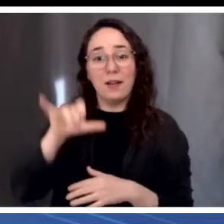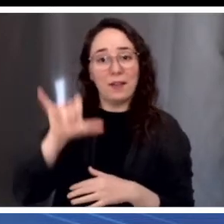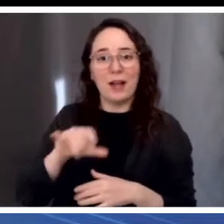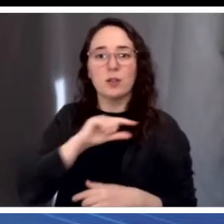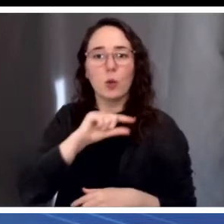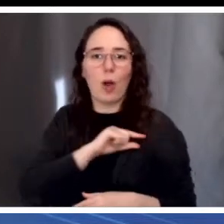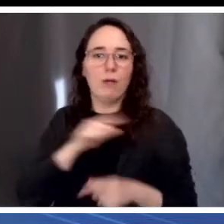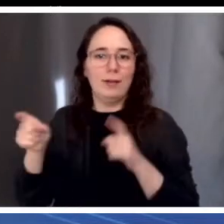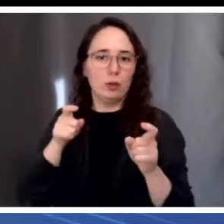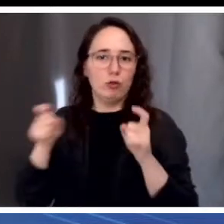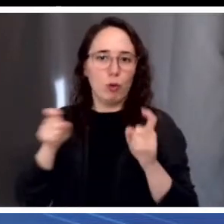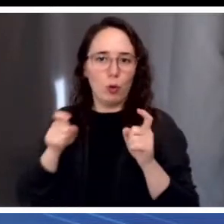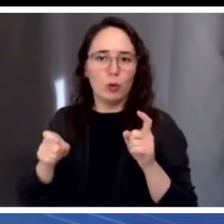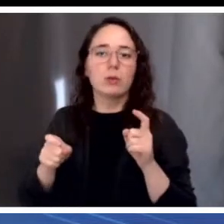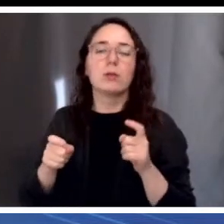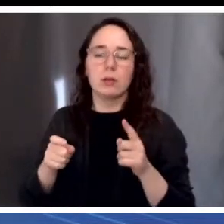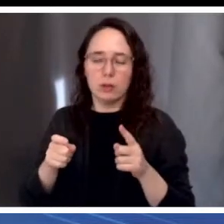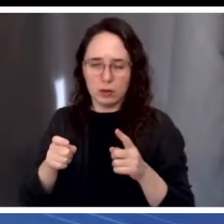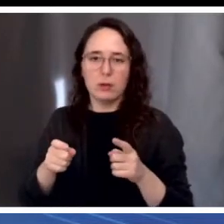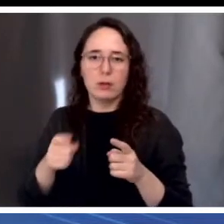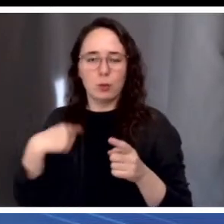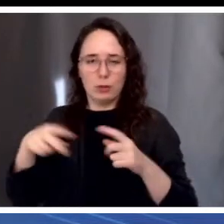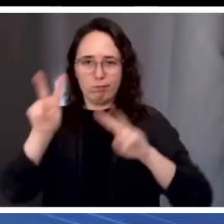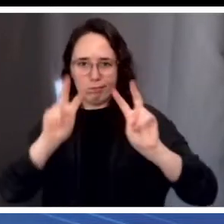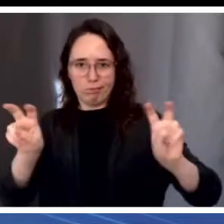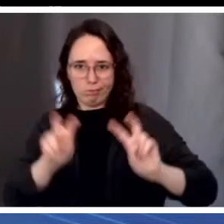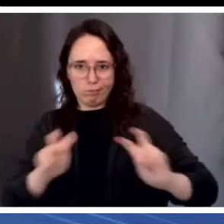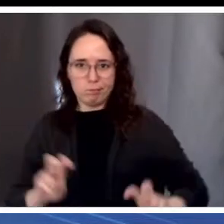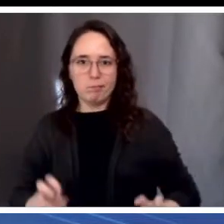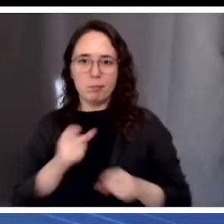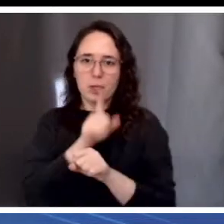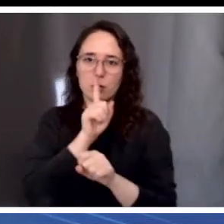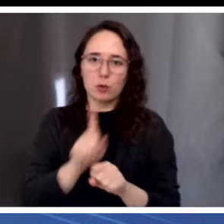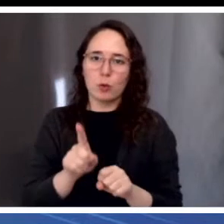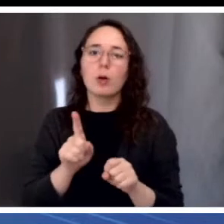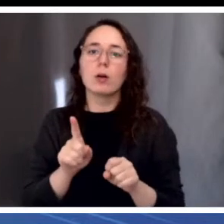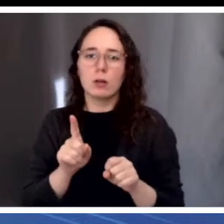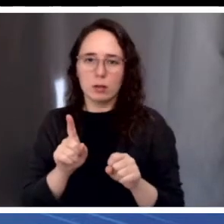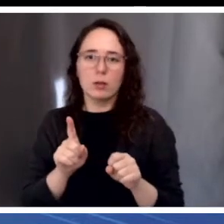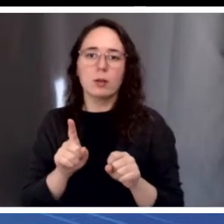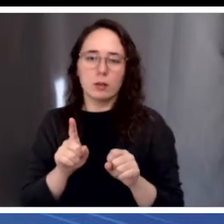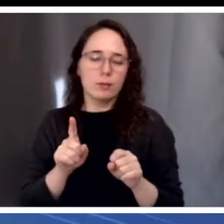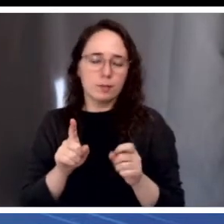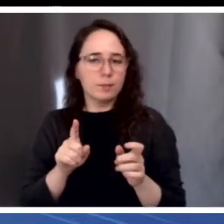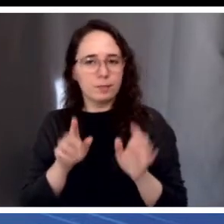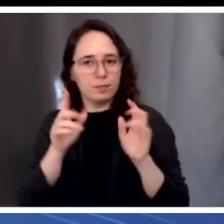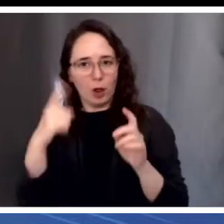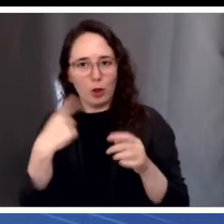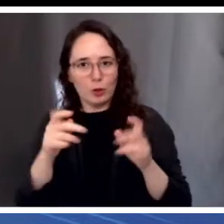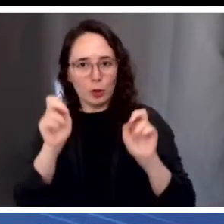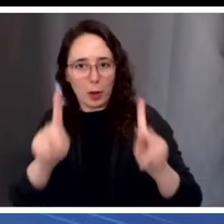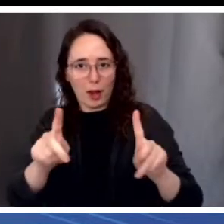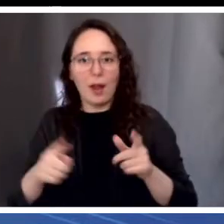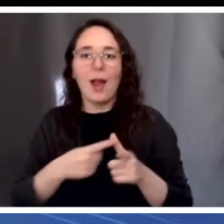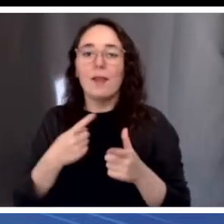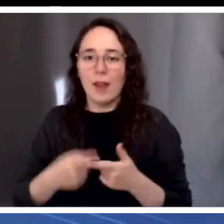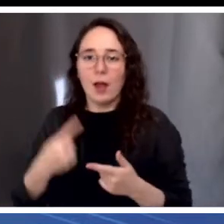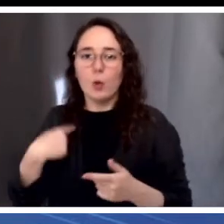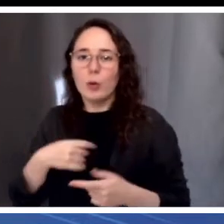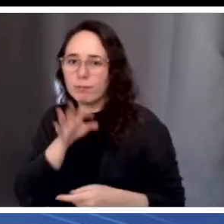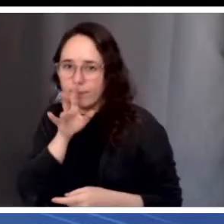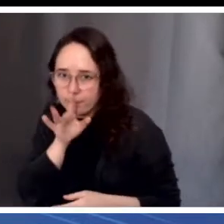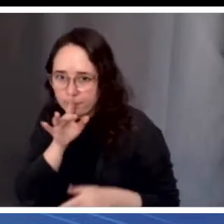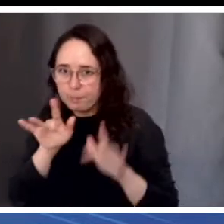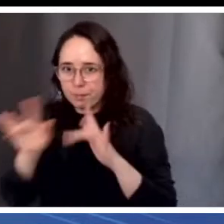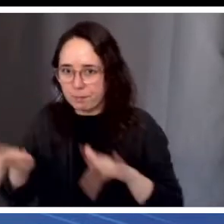me that are producing this. And I then go in the studio and I record that secondary audio track. And that audio track is then